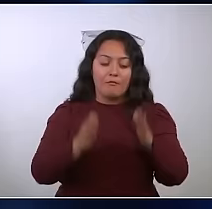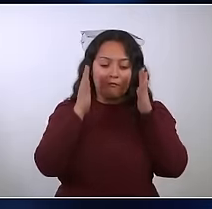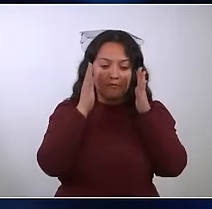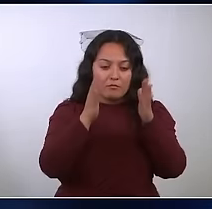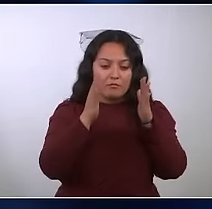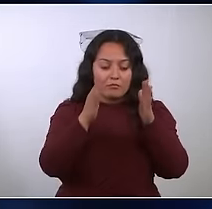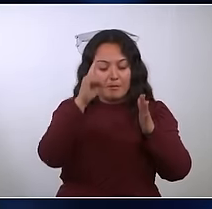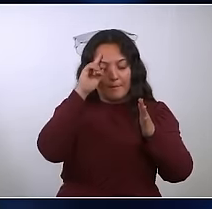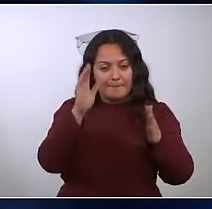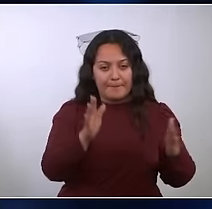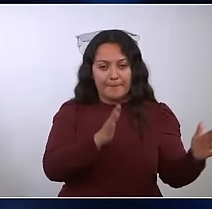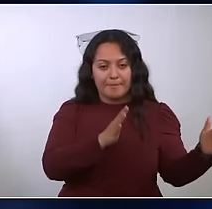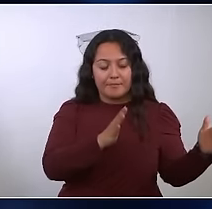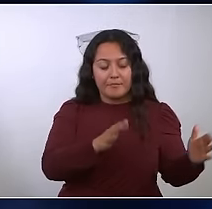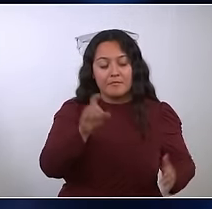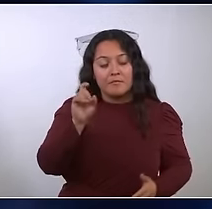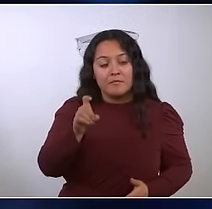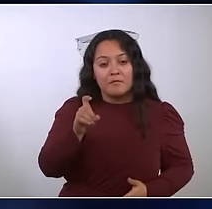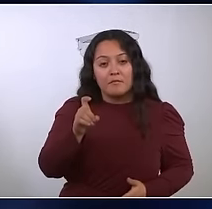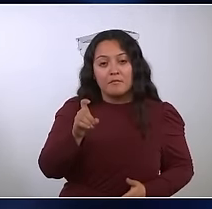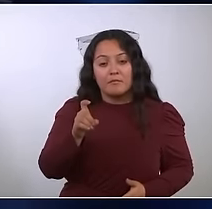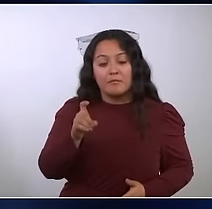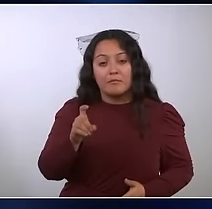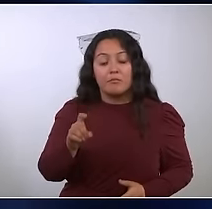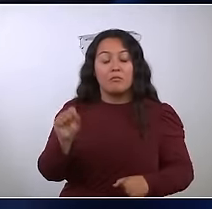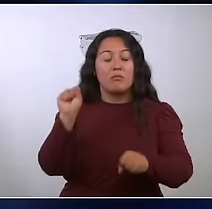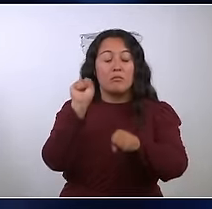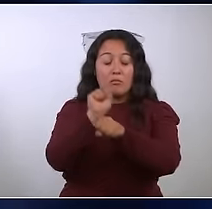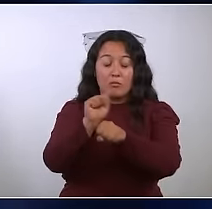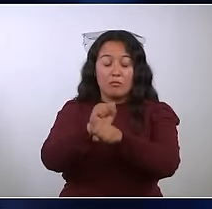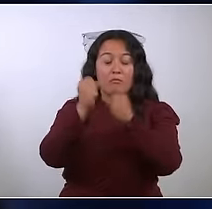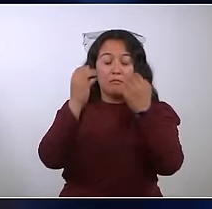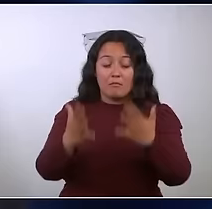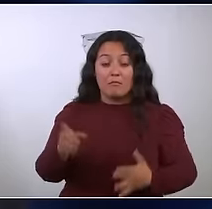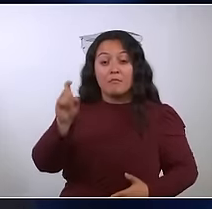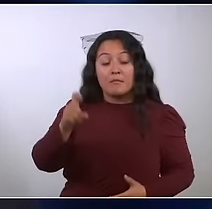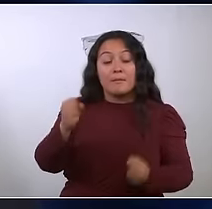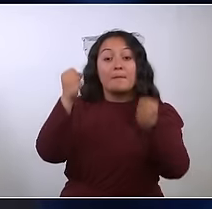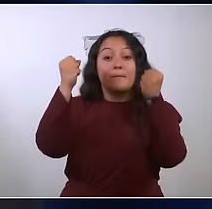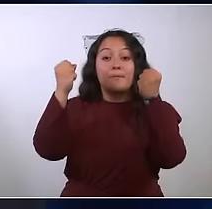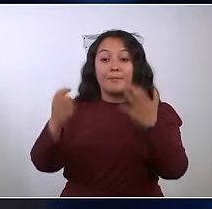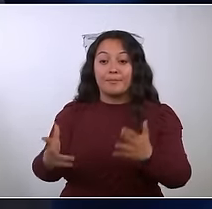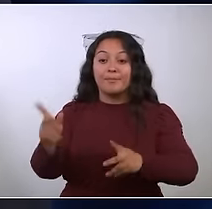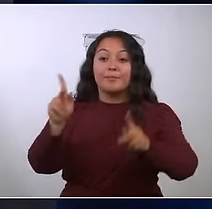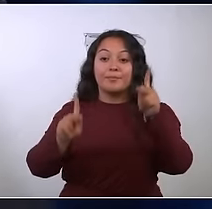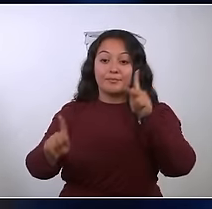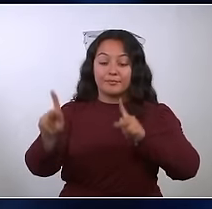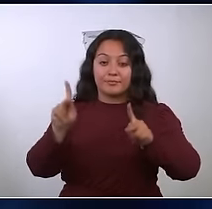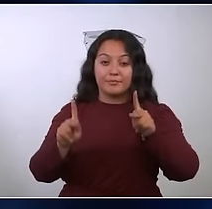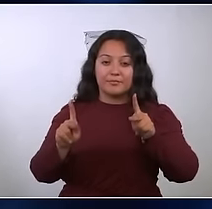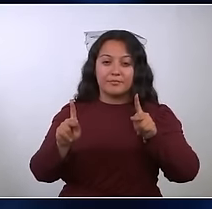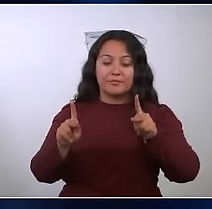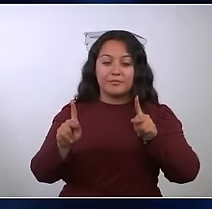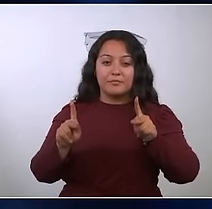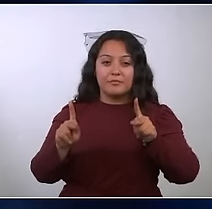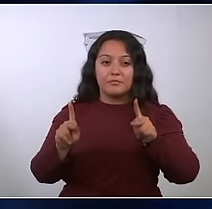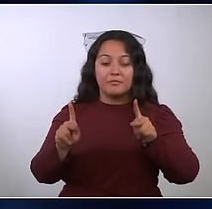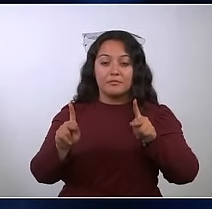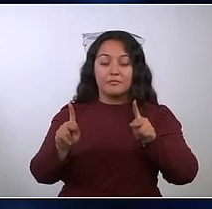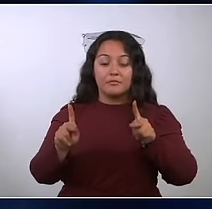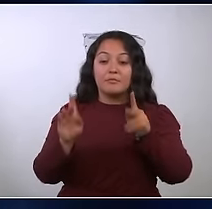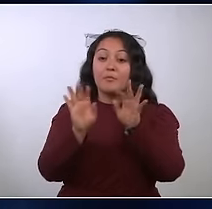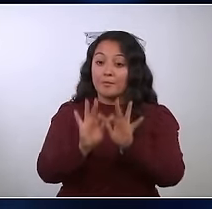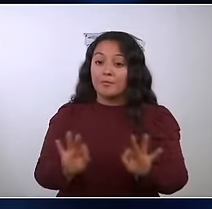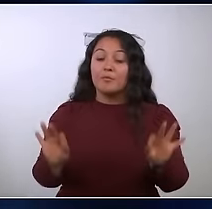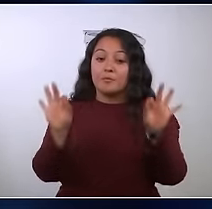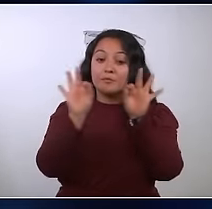intencionales. It requires a preparation and hard labor of many. Requiere la preparación y trabajo de muchos. But most importantly,